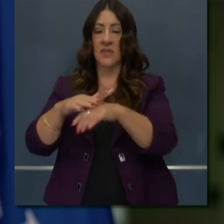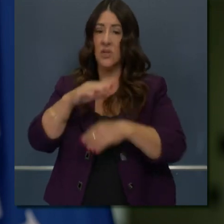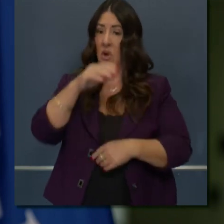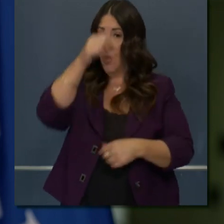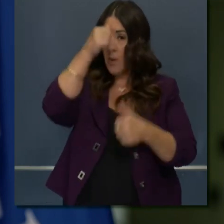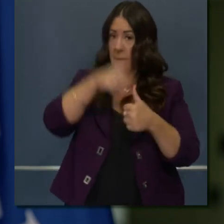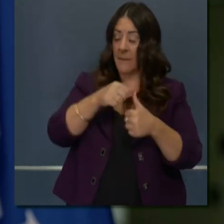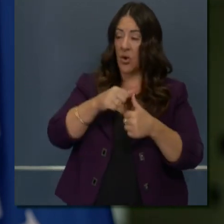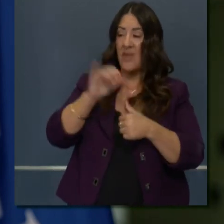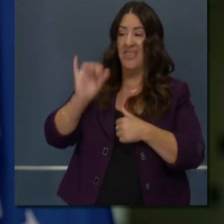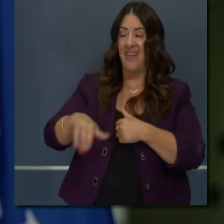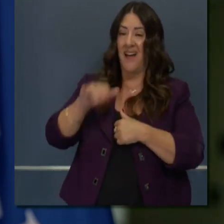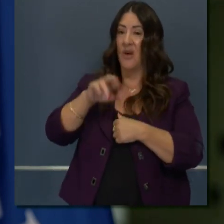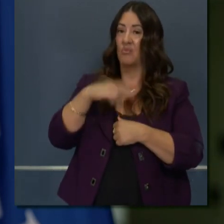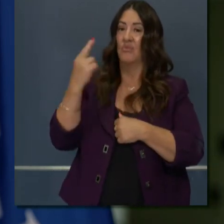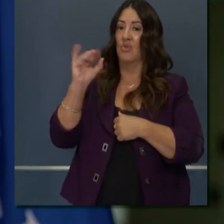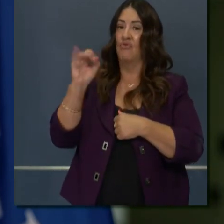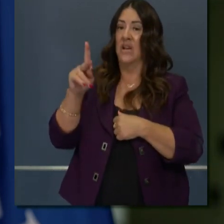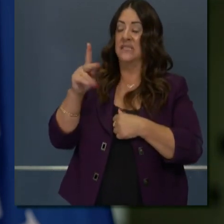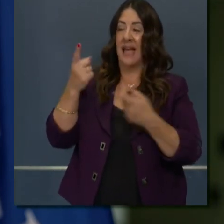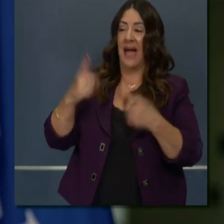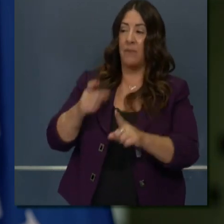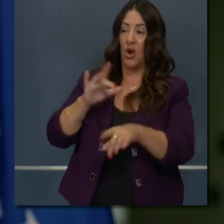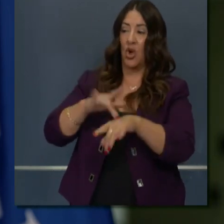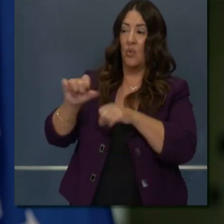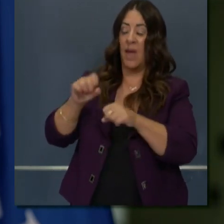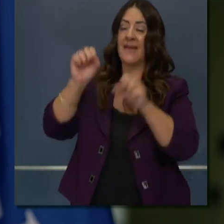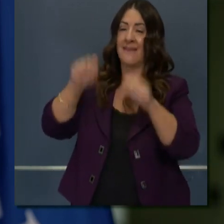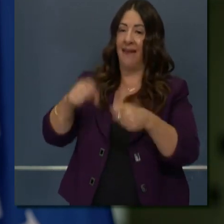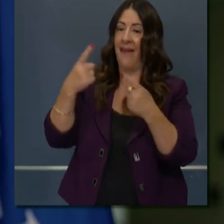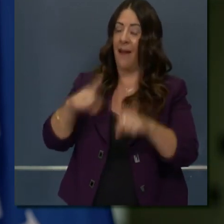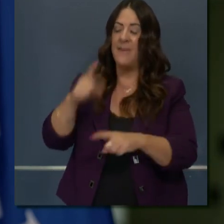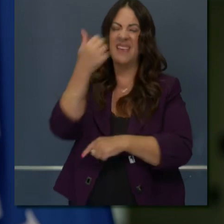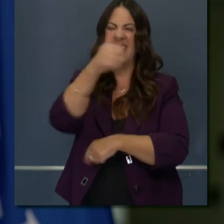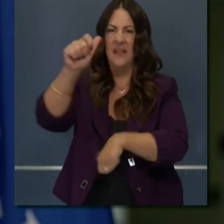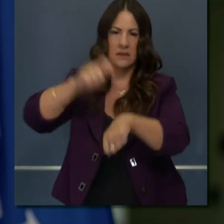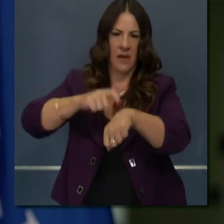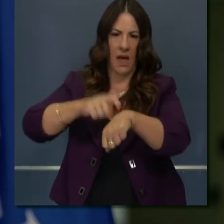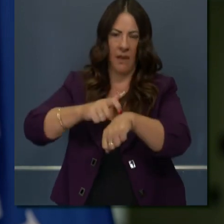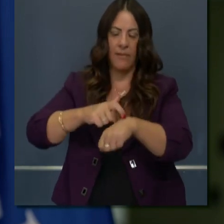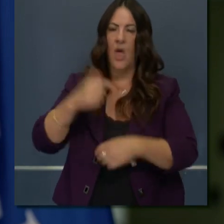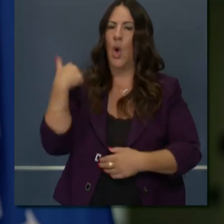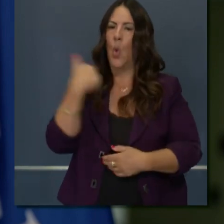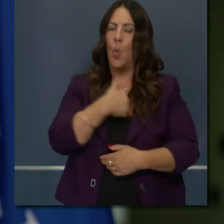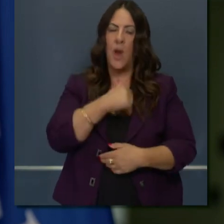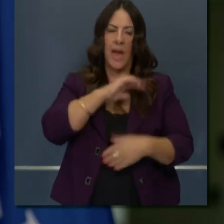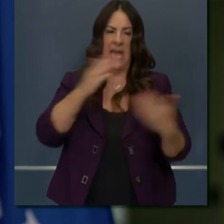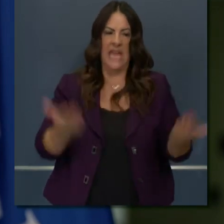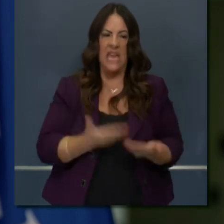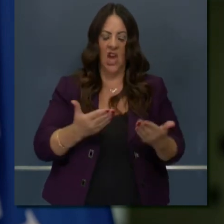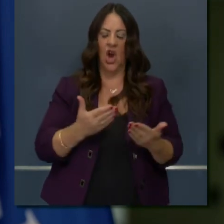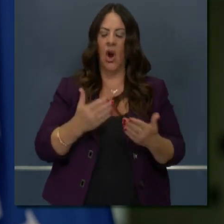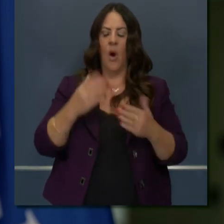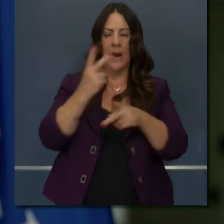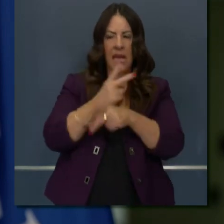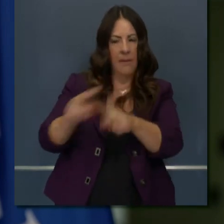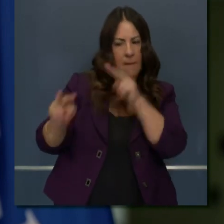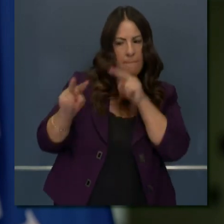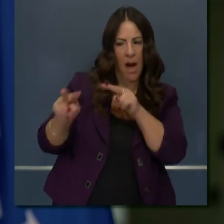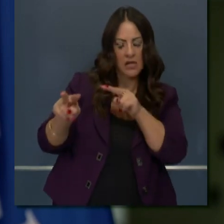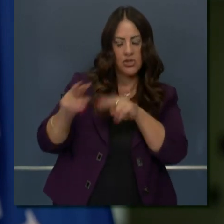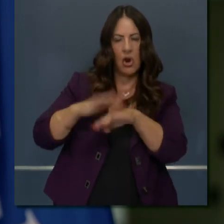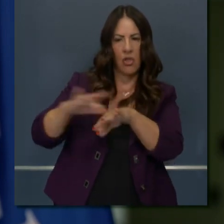here to us every day. And everybody you see in this large facility, is dedicated to monitoring the earthquake risk to the